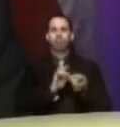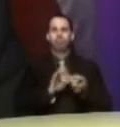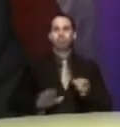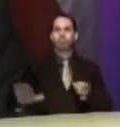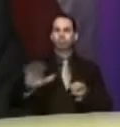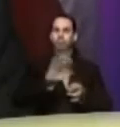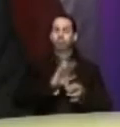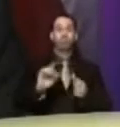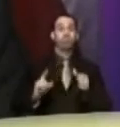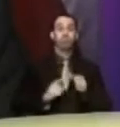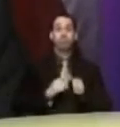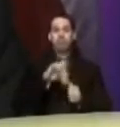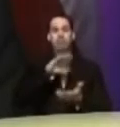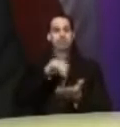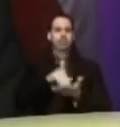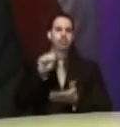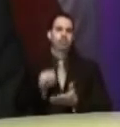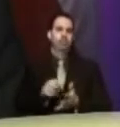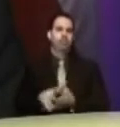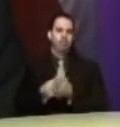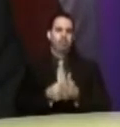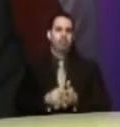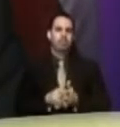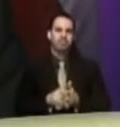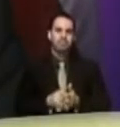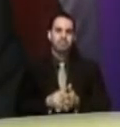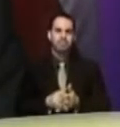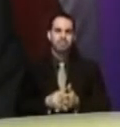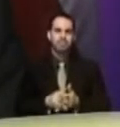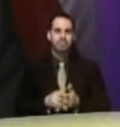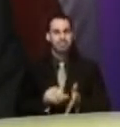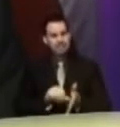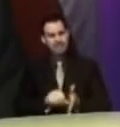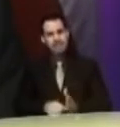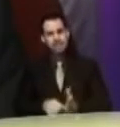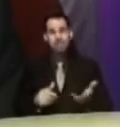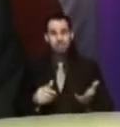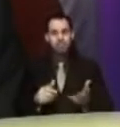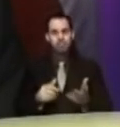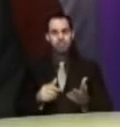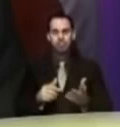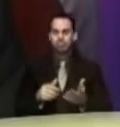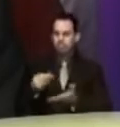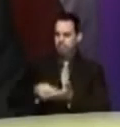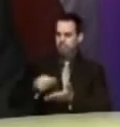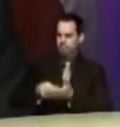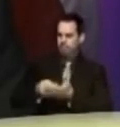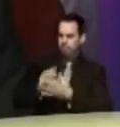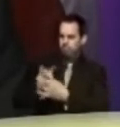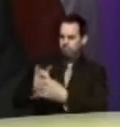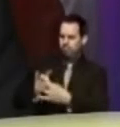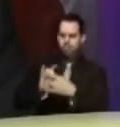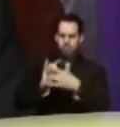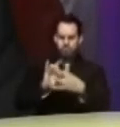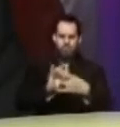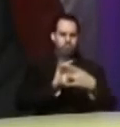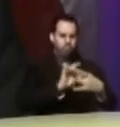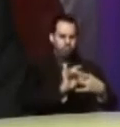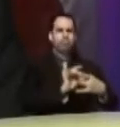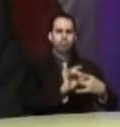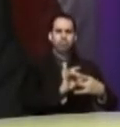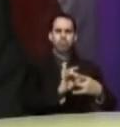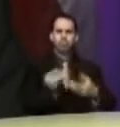would take would be to Central and South America, and make an emphasis on rebuilding those economic ties. China is all over the